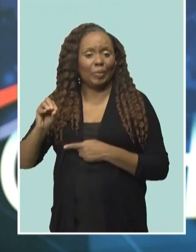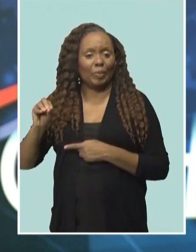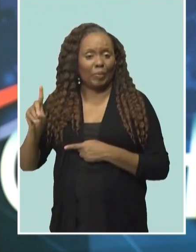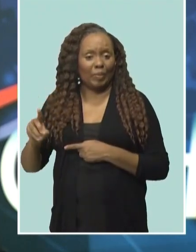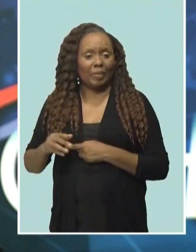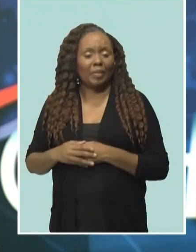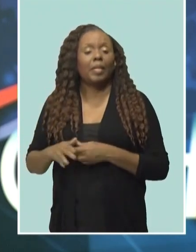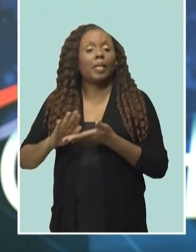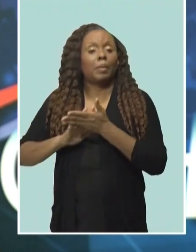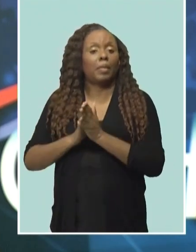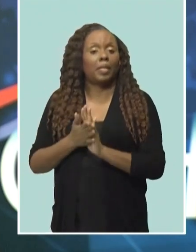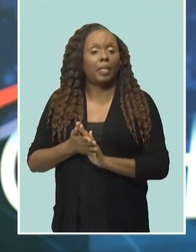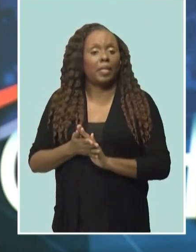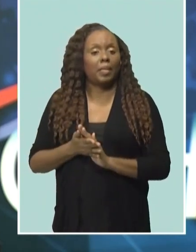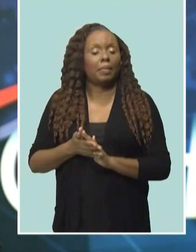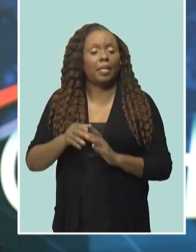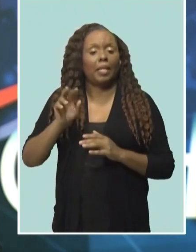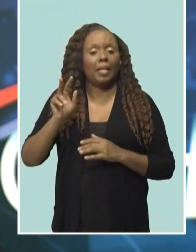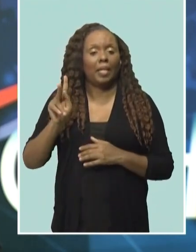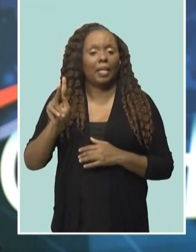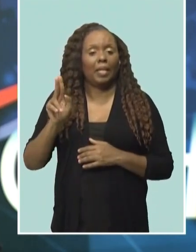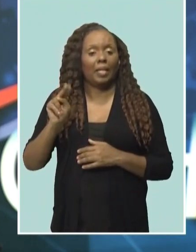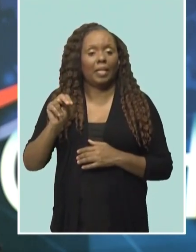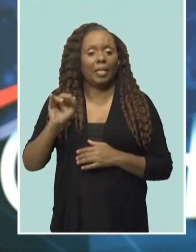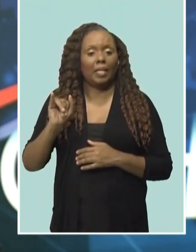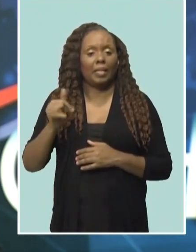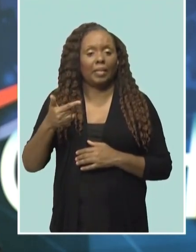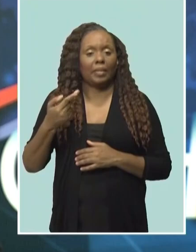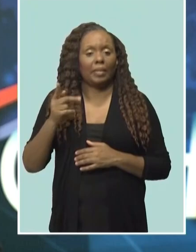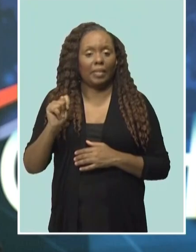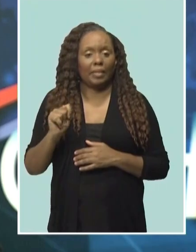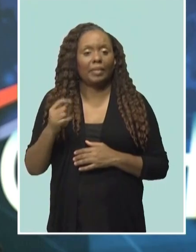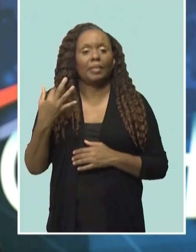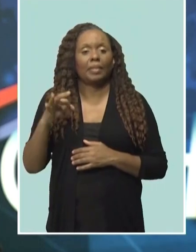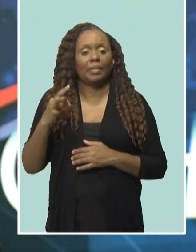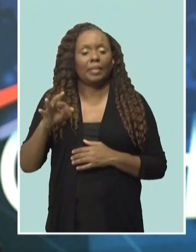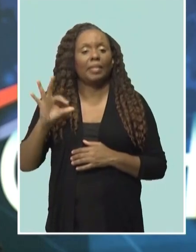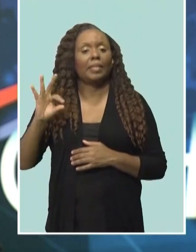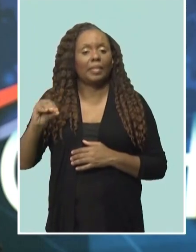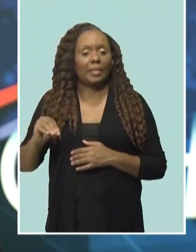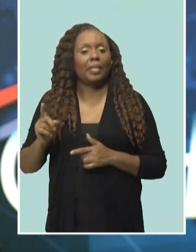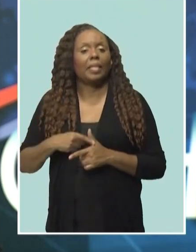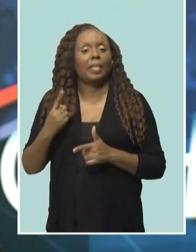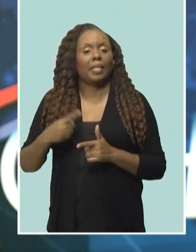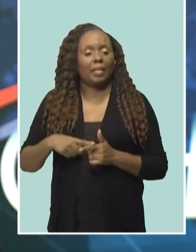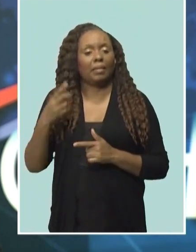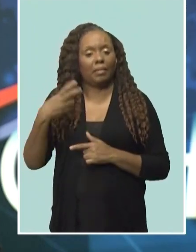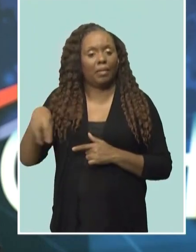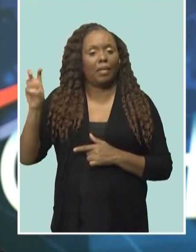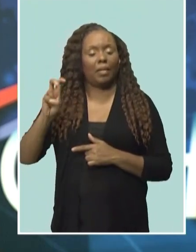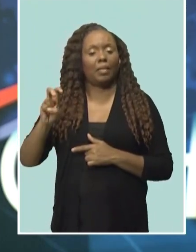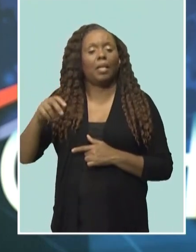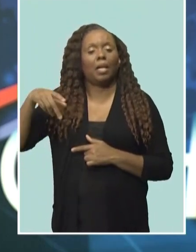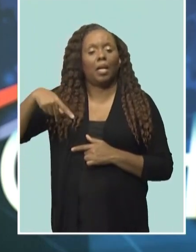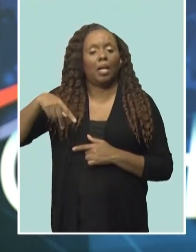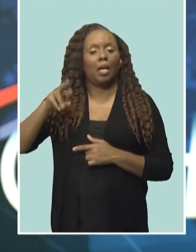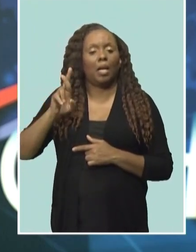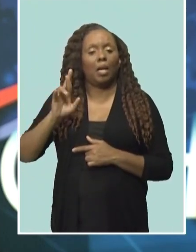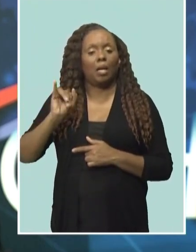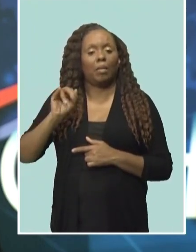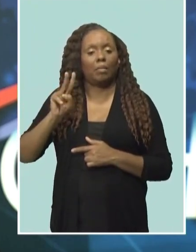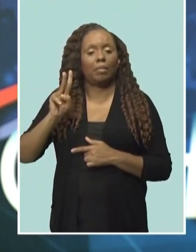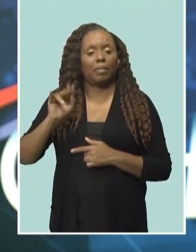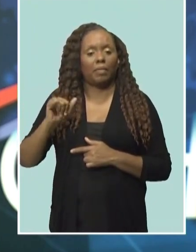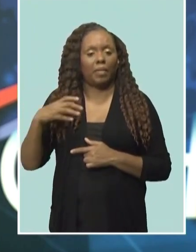Independence Honours of 1990, was appointed to the Privy Council the following year. In recognition of his years of distinguished